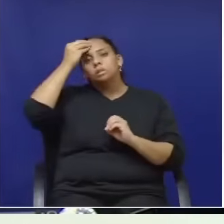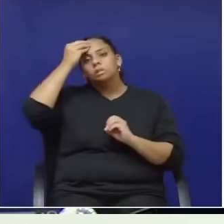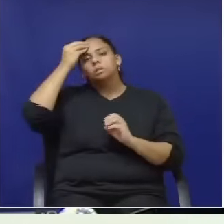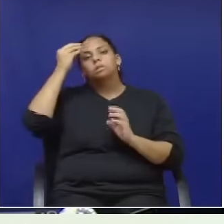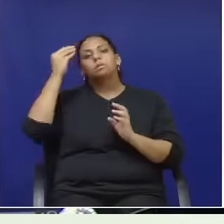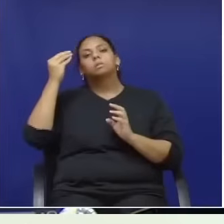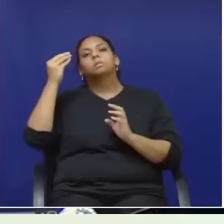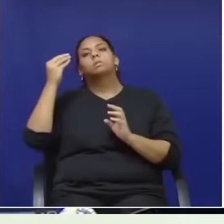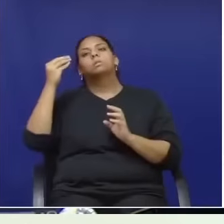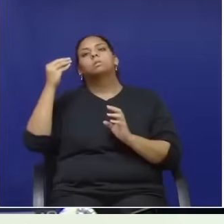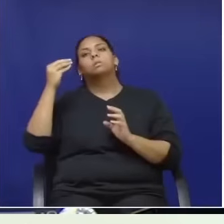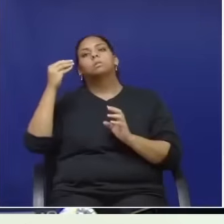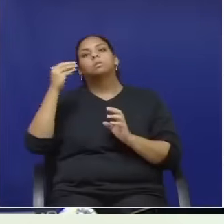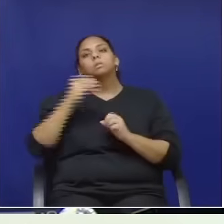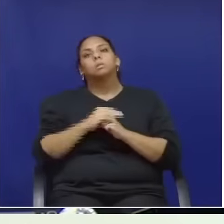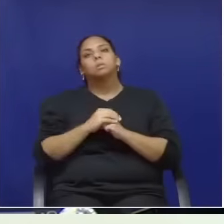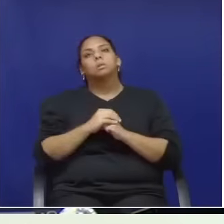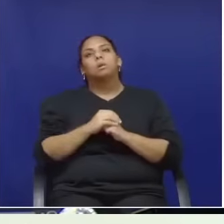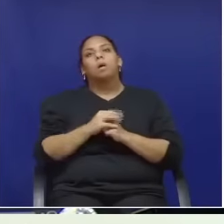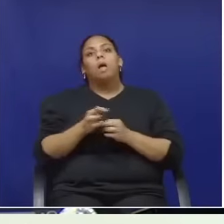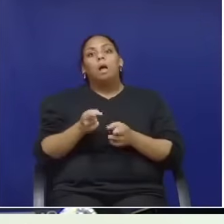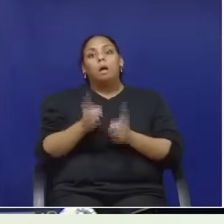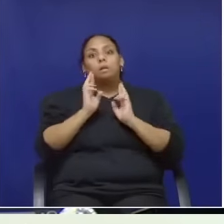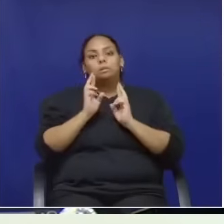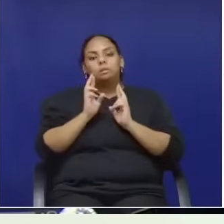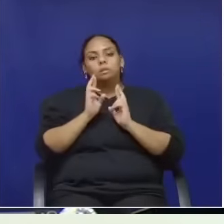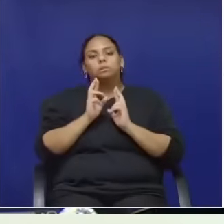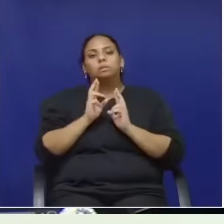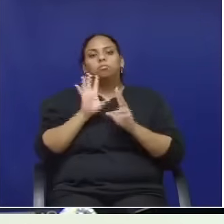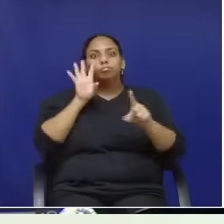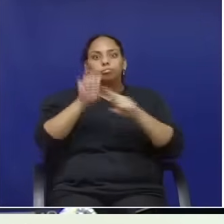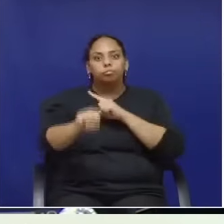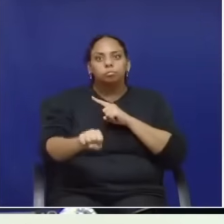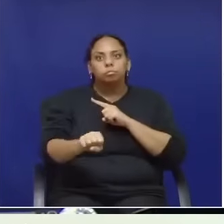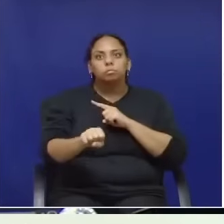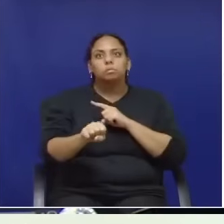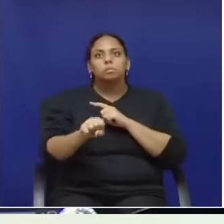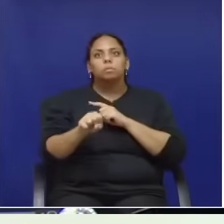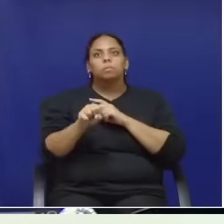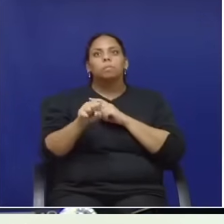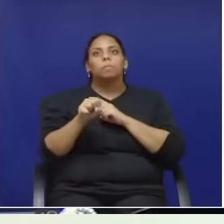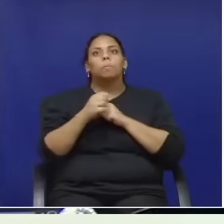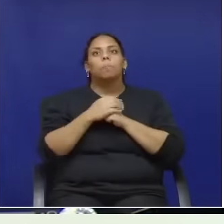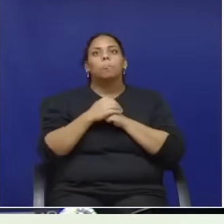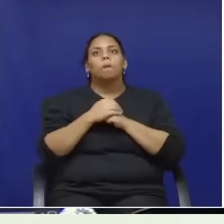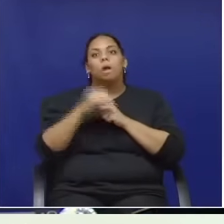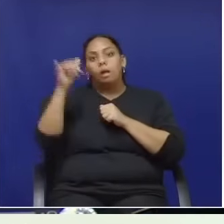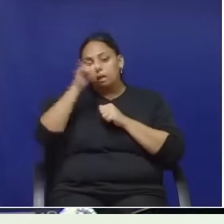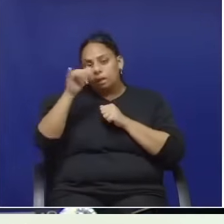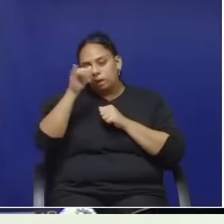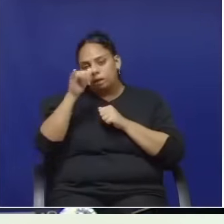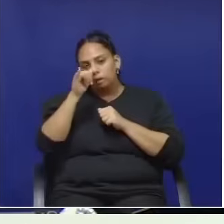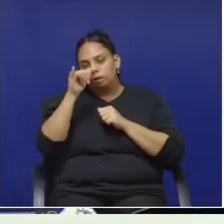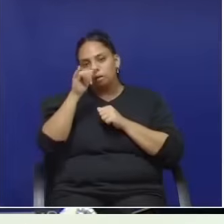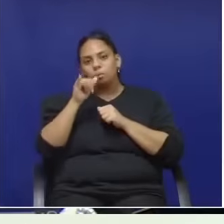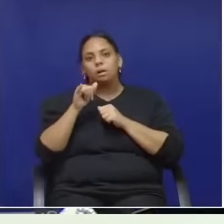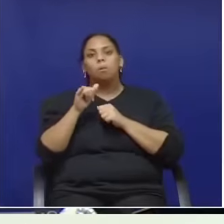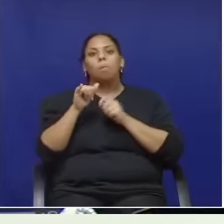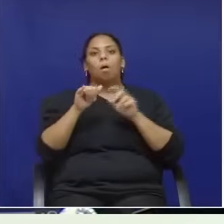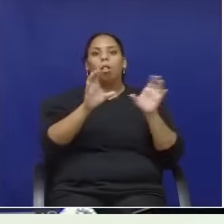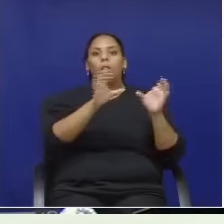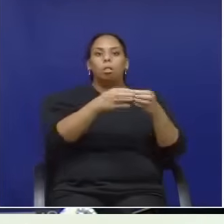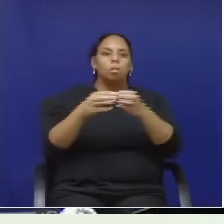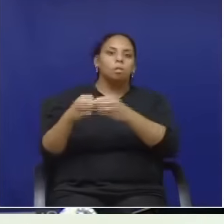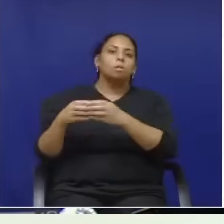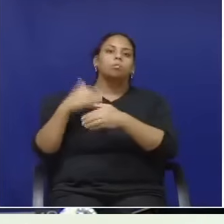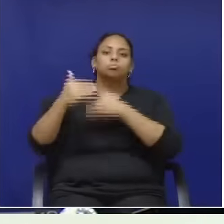be at heightened risk of capture or coercion by transaction criminal networks